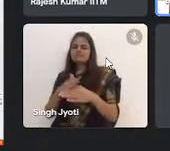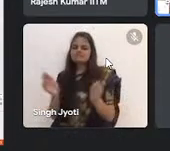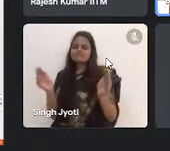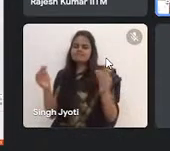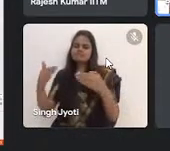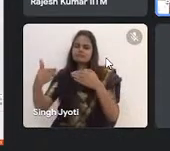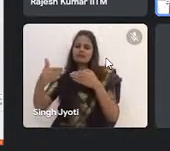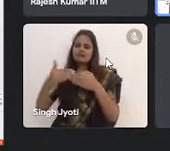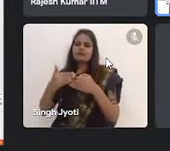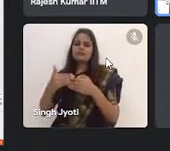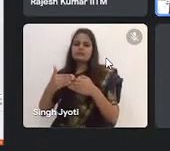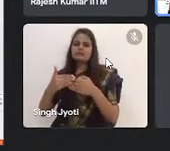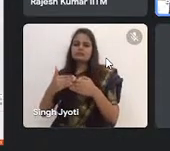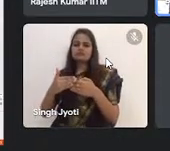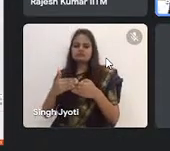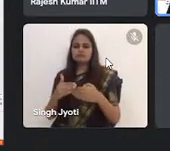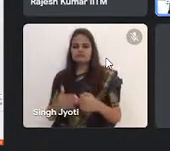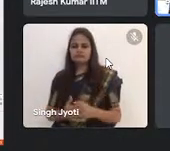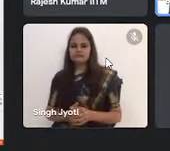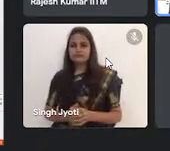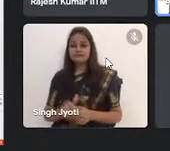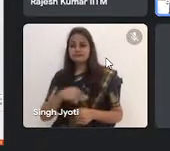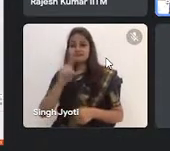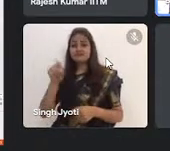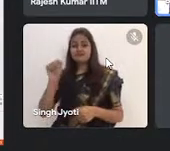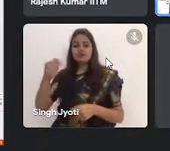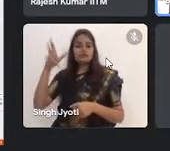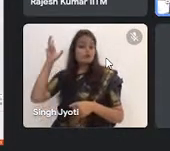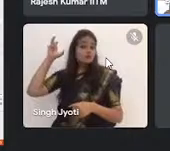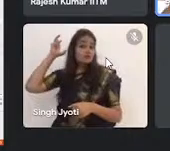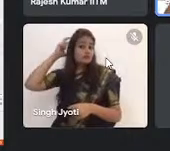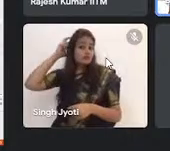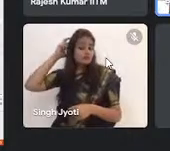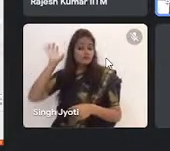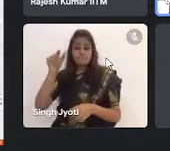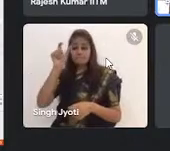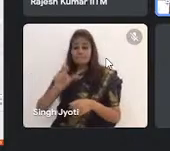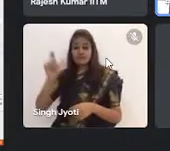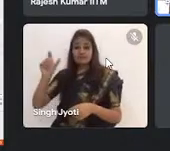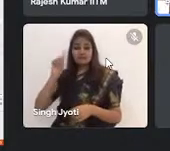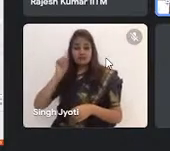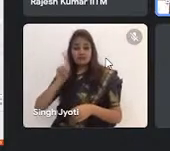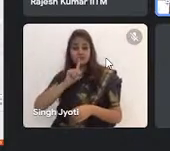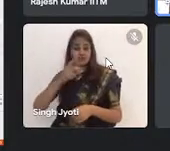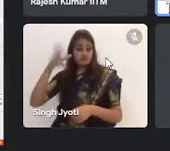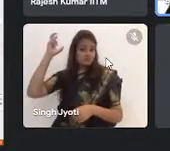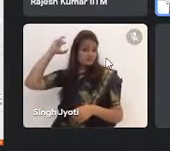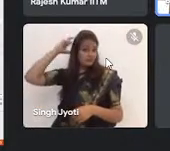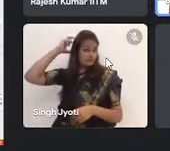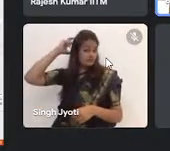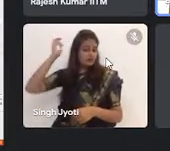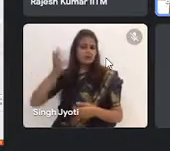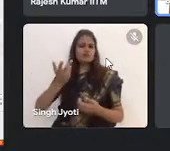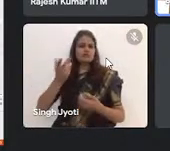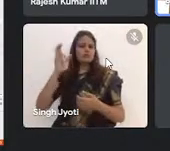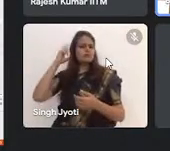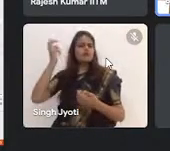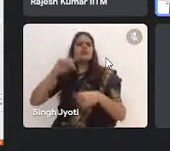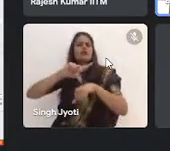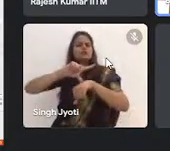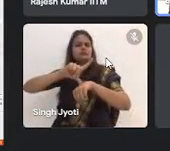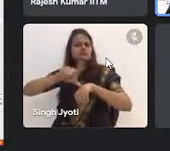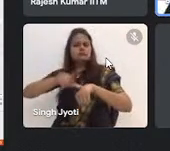spoken language, even with cochlear implants, those come late, so they have limited